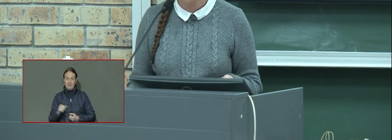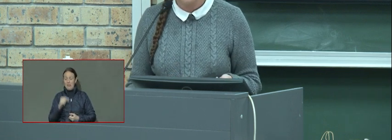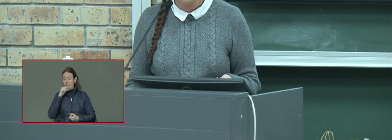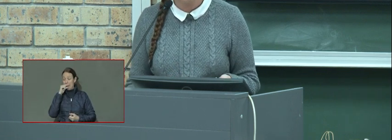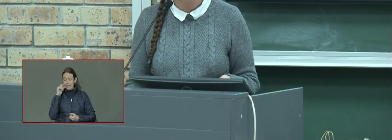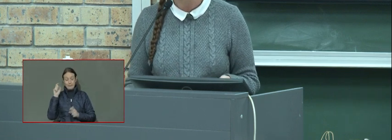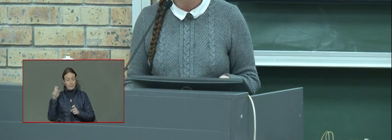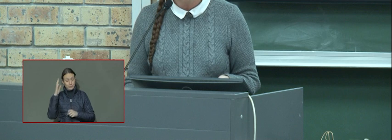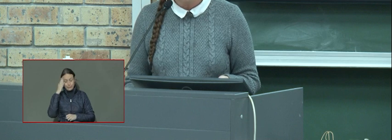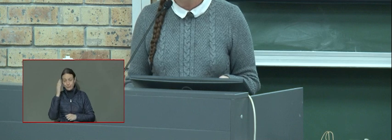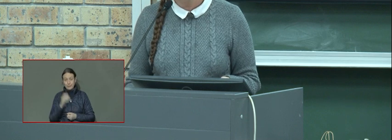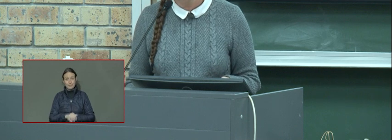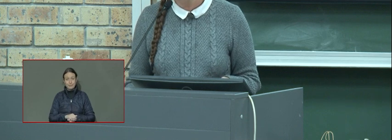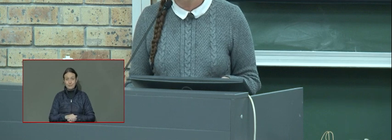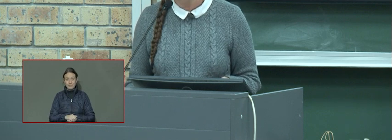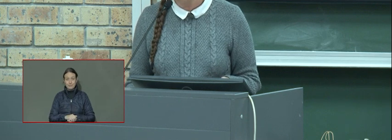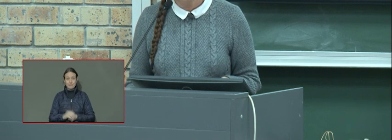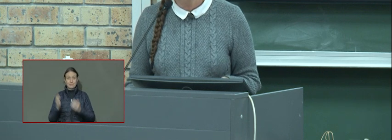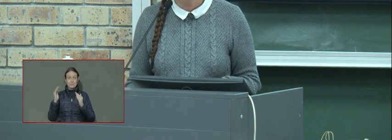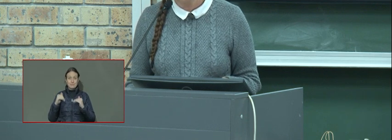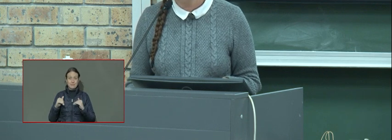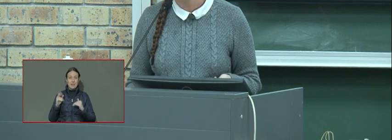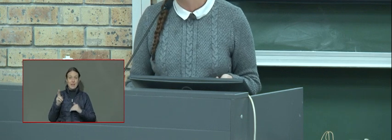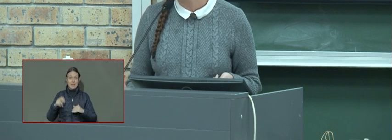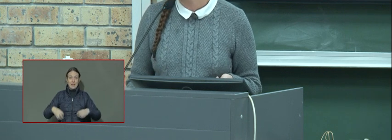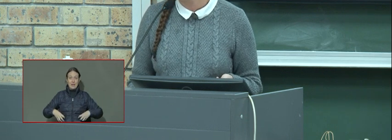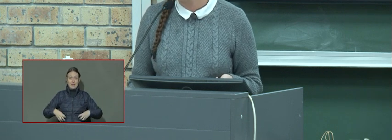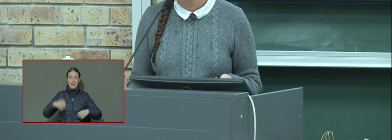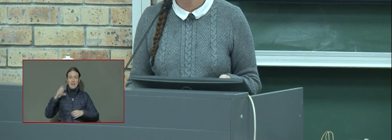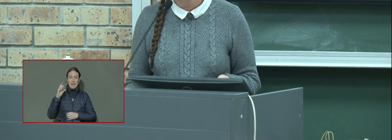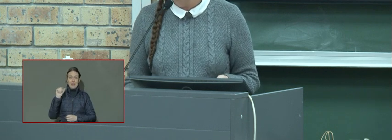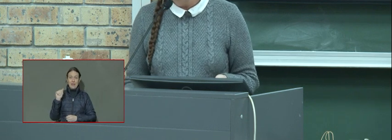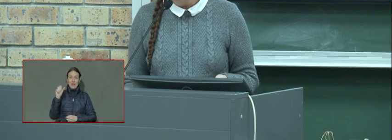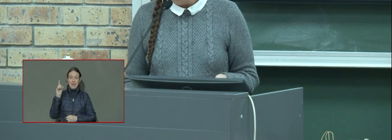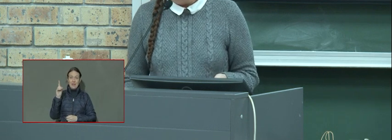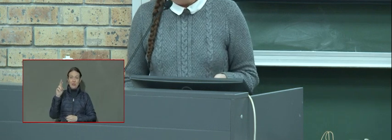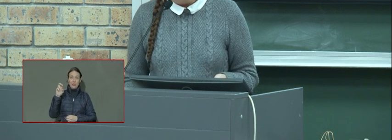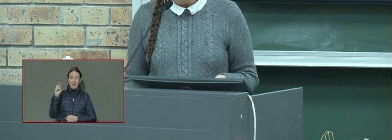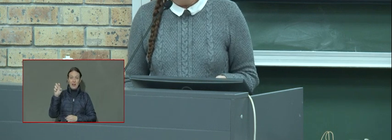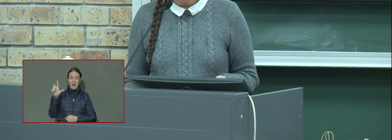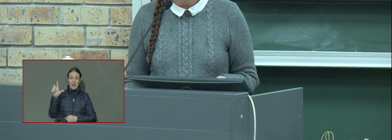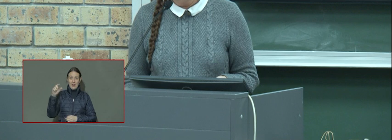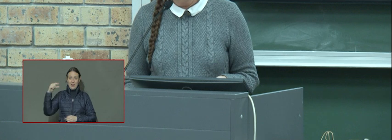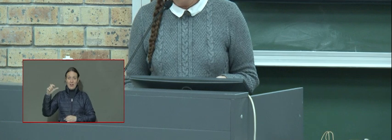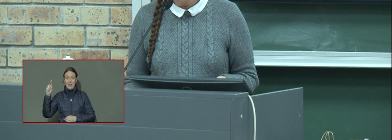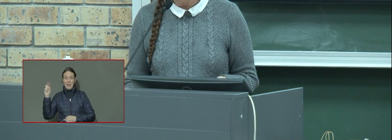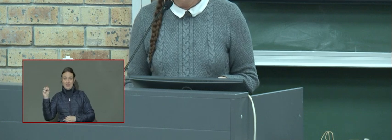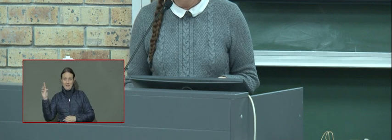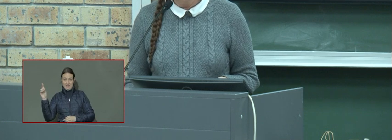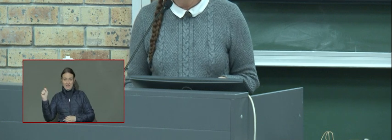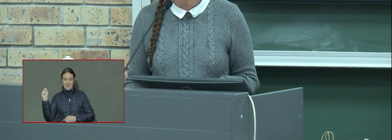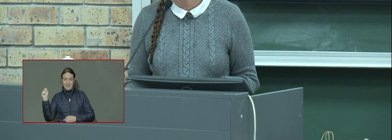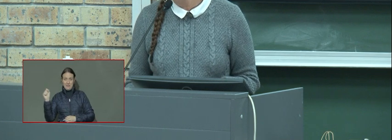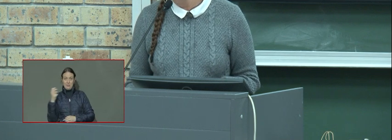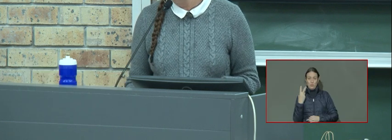know about it. And then the adrenal glands, that's the only ones we haven't done now. Please, there's